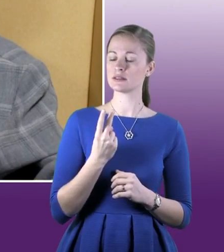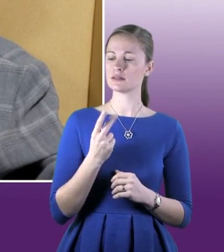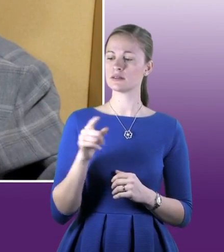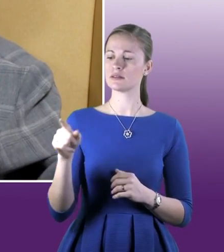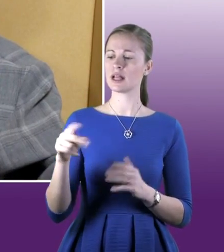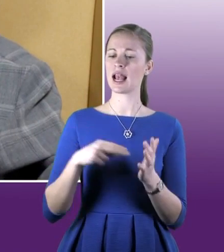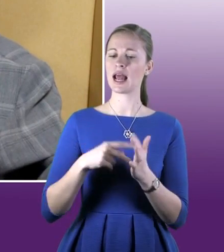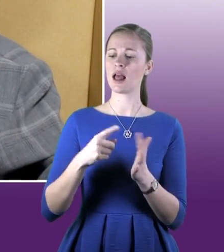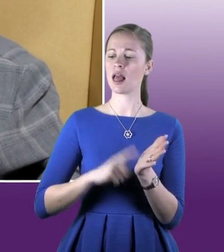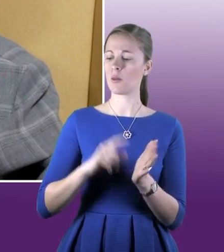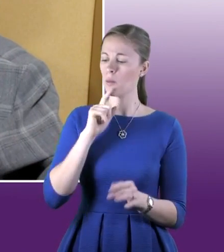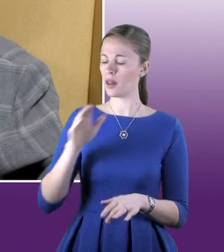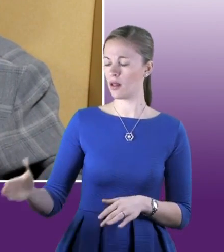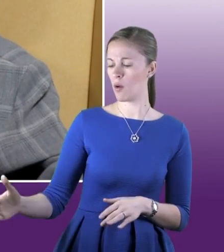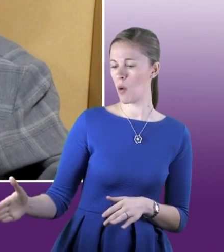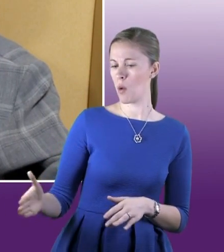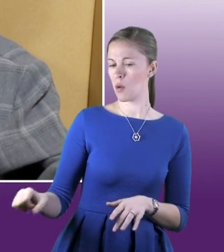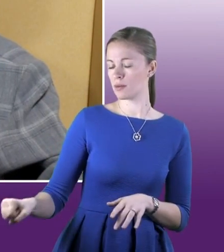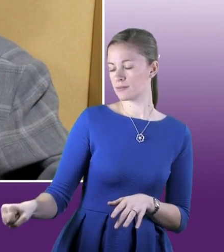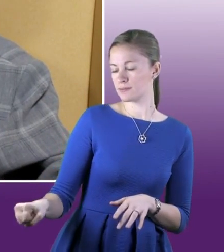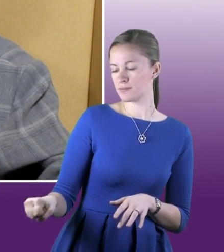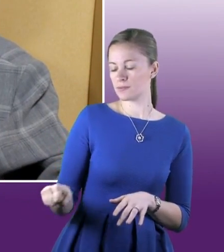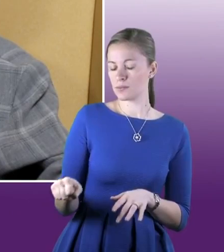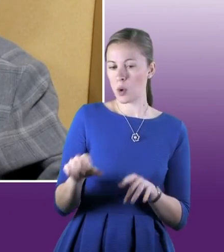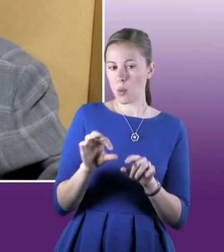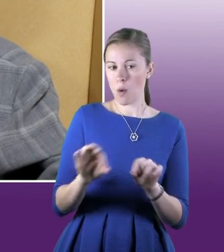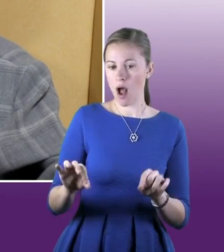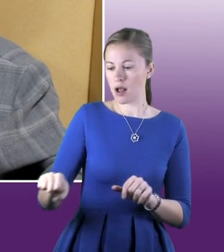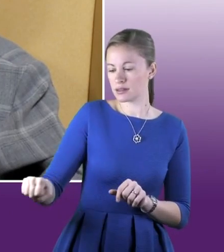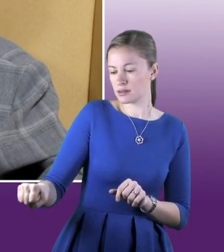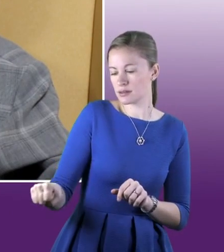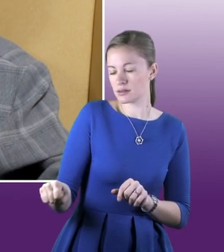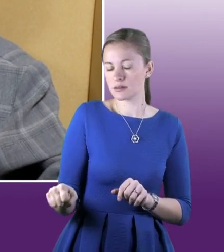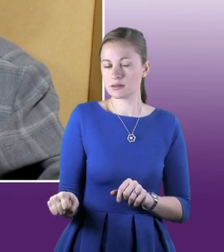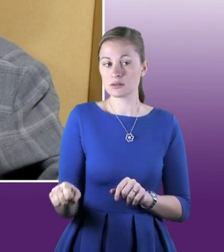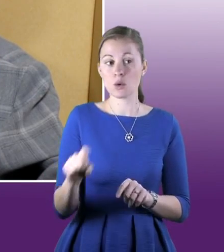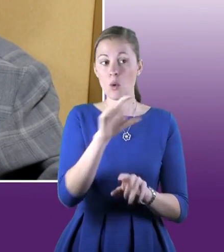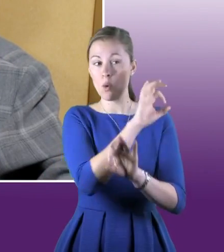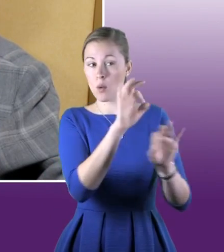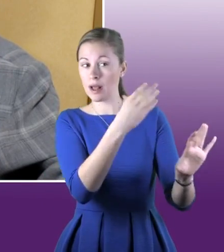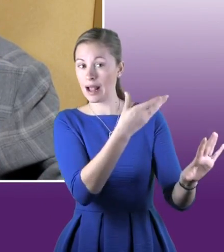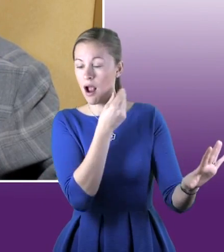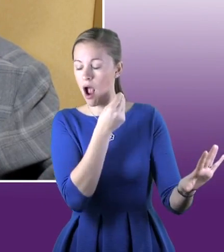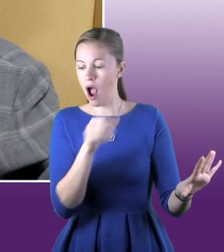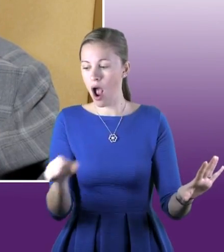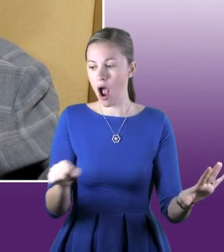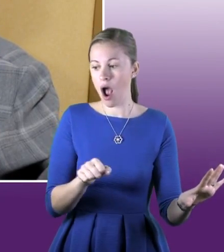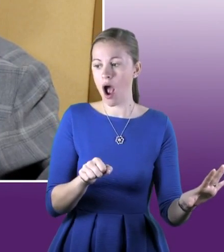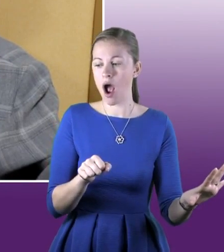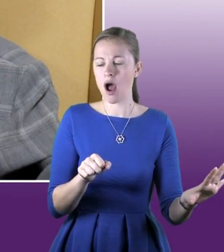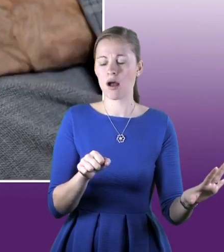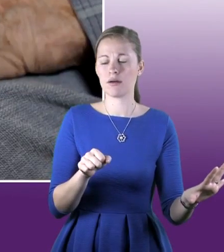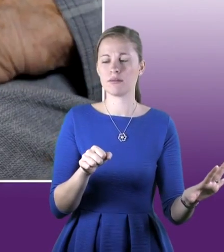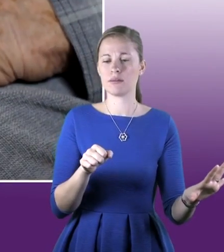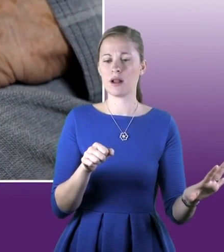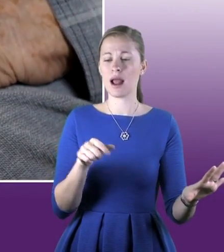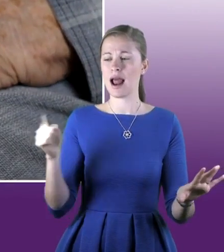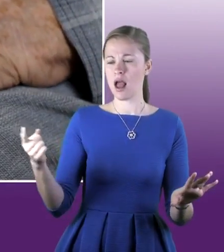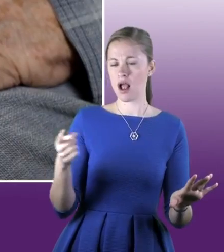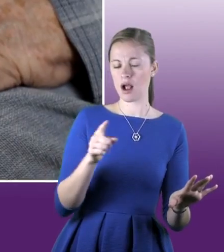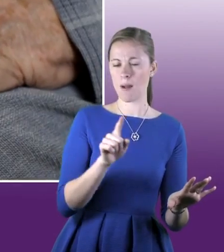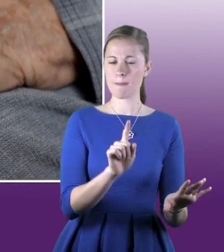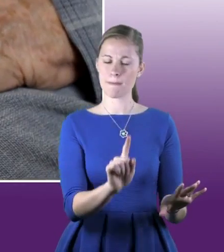closes the door, quiet. He holds the handle and gently shuts it so no one can hear. And he